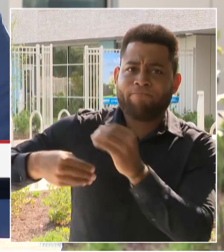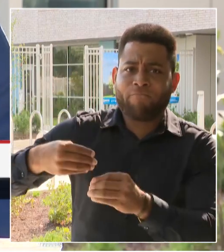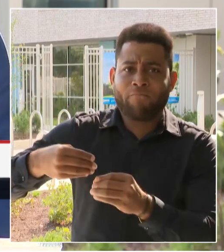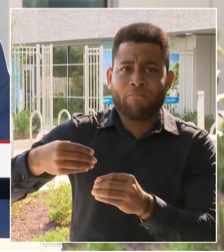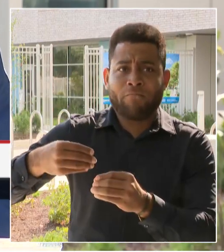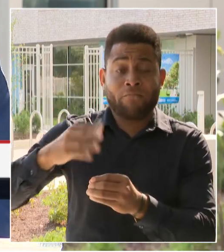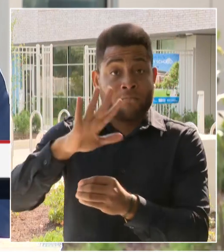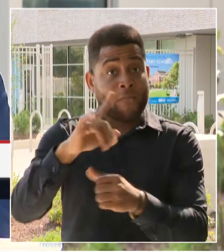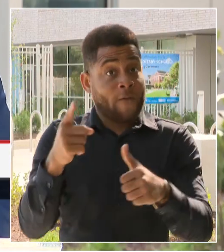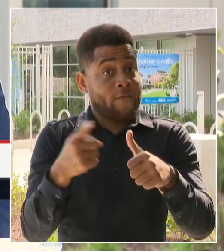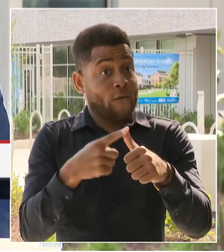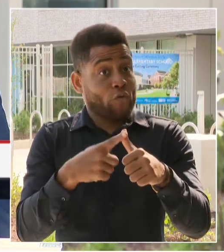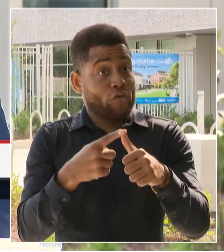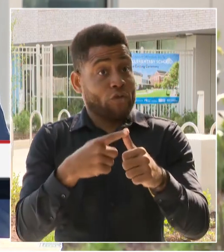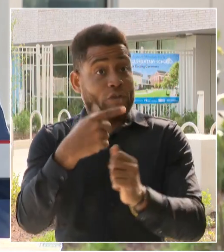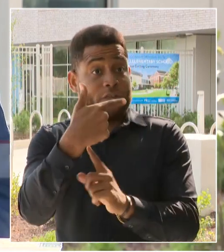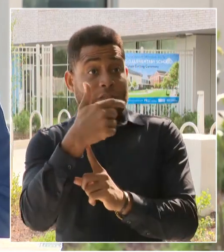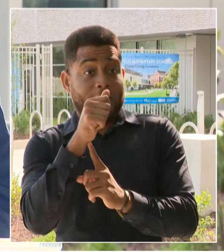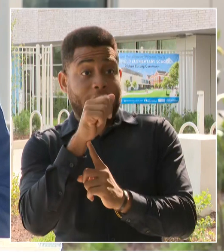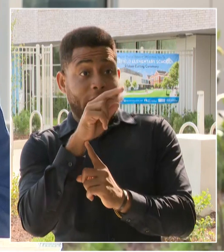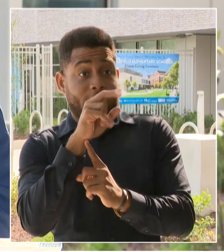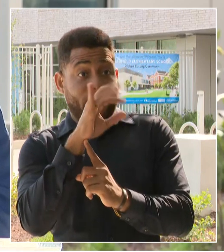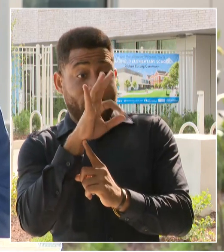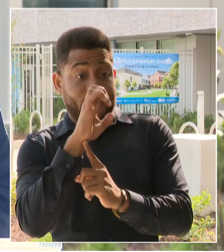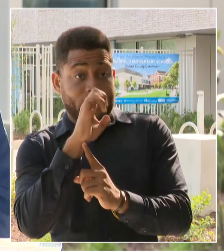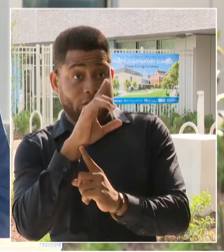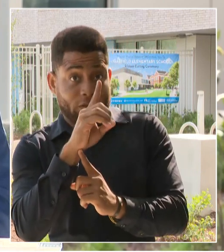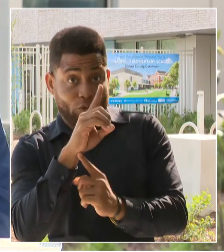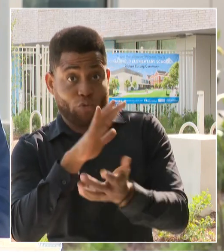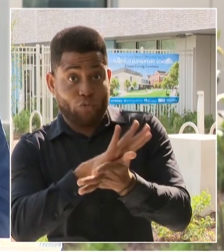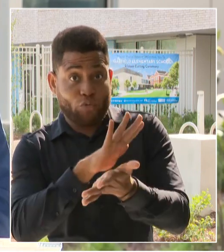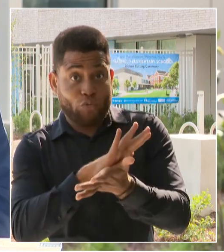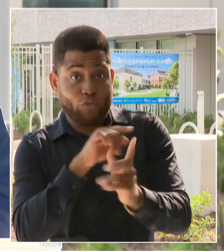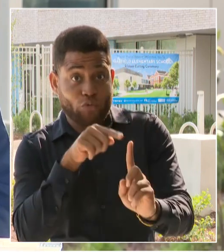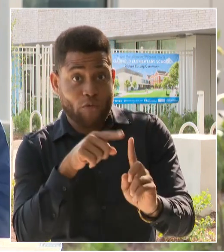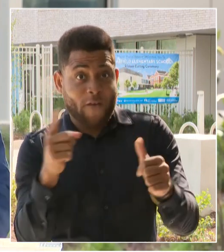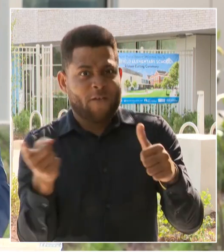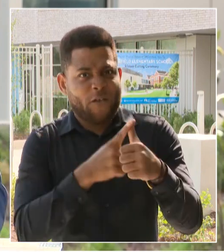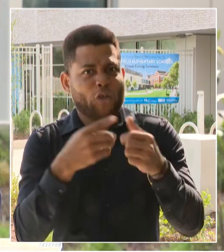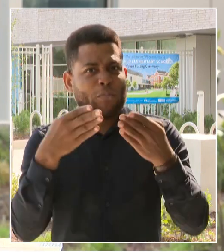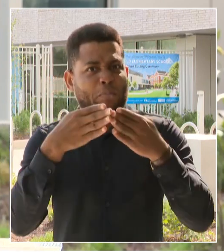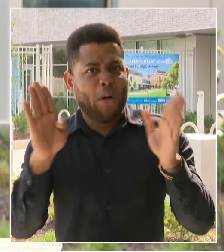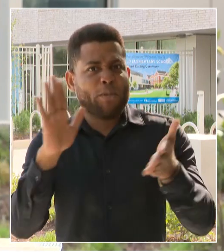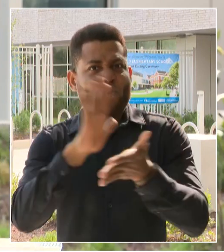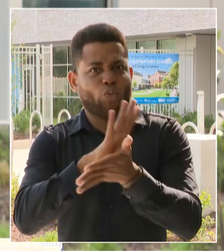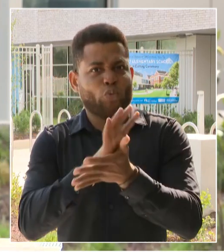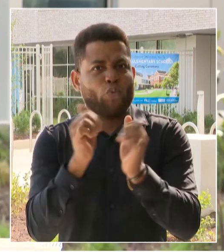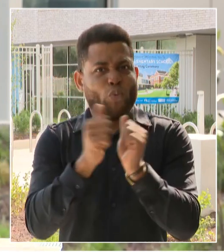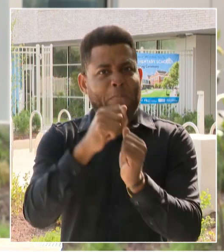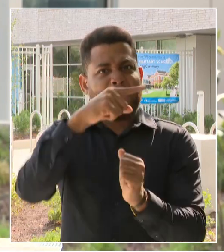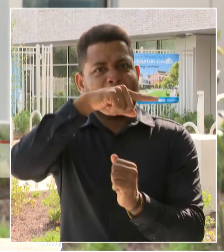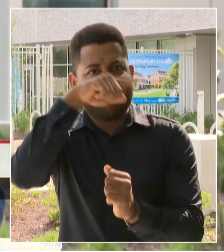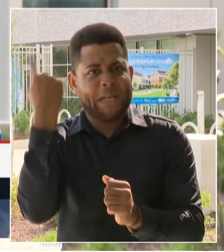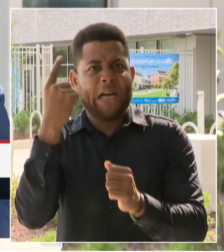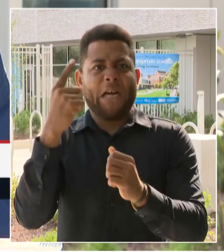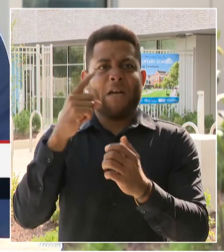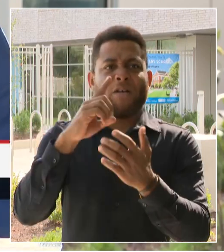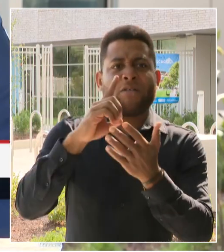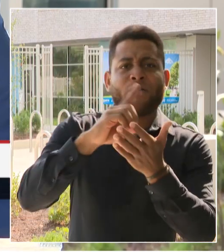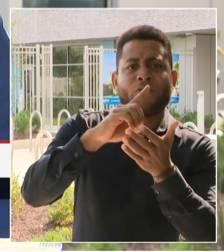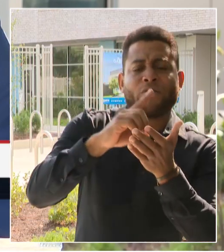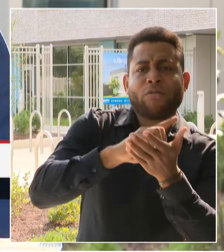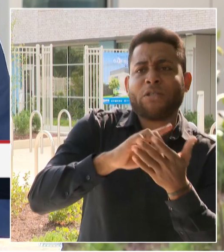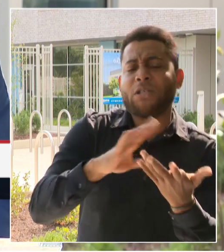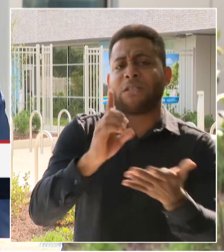was the first public school in the district to be designed by a black architect back in 1909. It is an honor